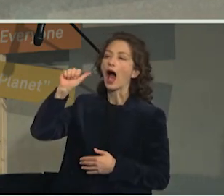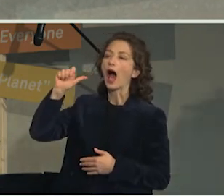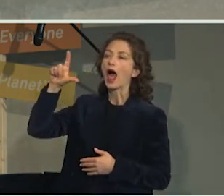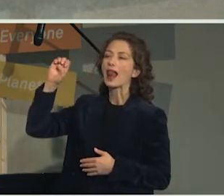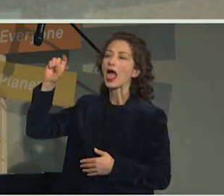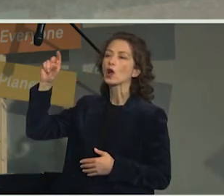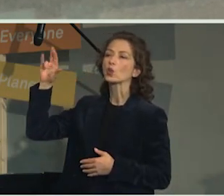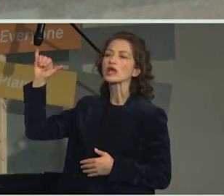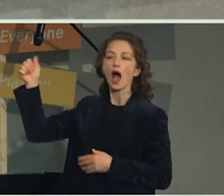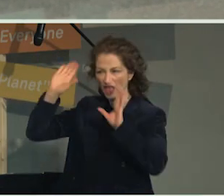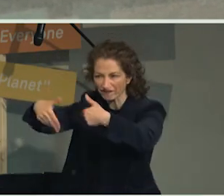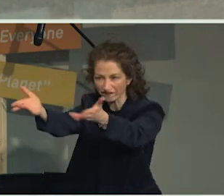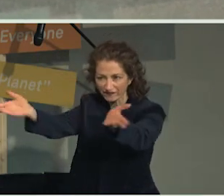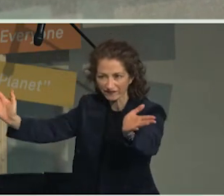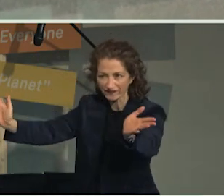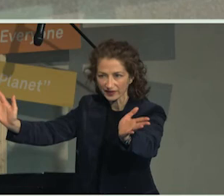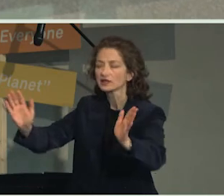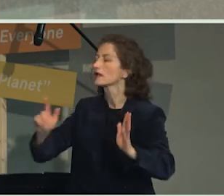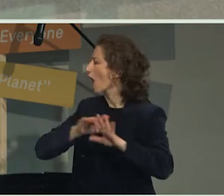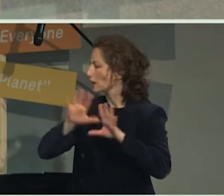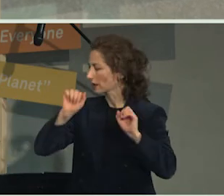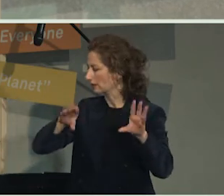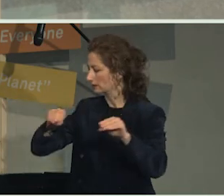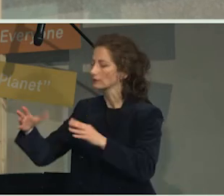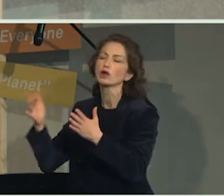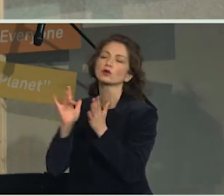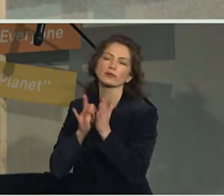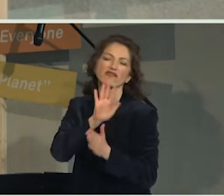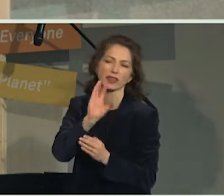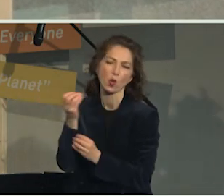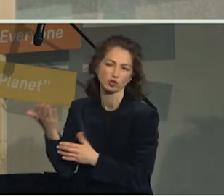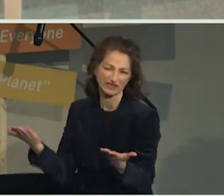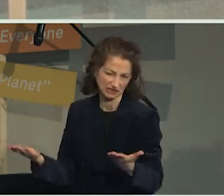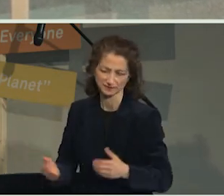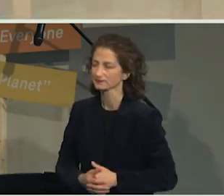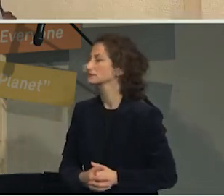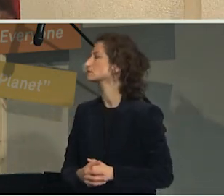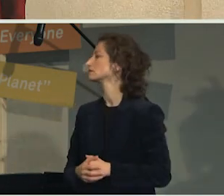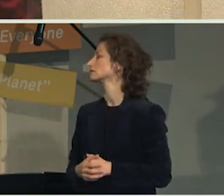yes. All of that is acceptable if it's, I guess, appropriate to your culture. And